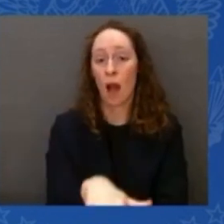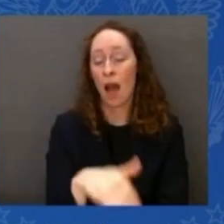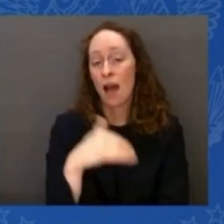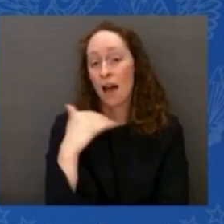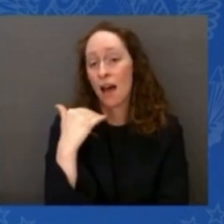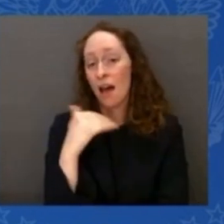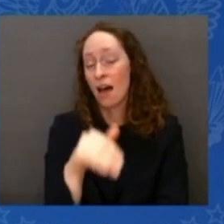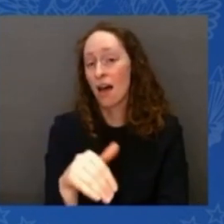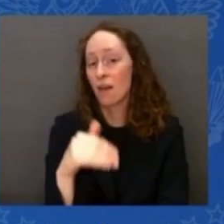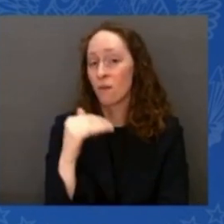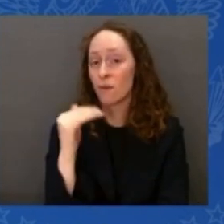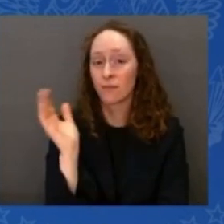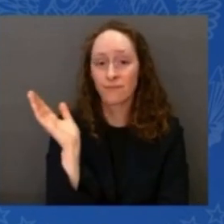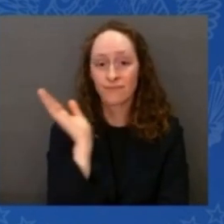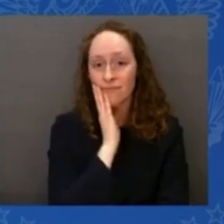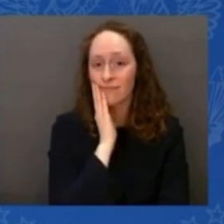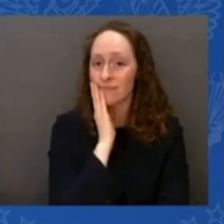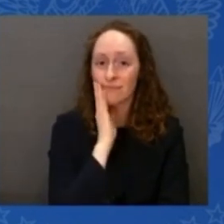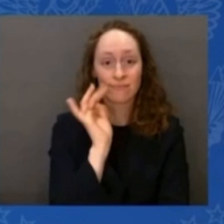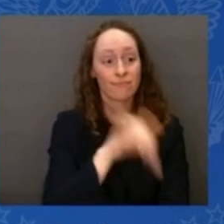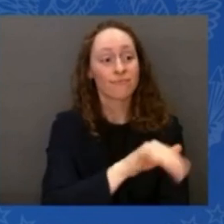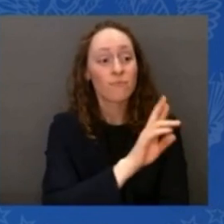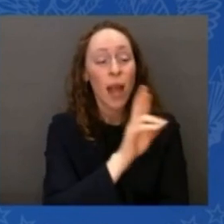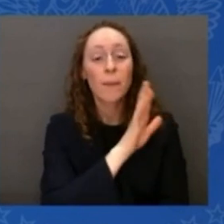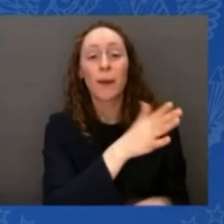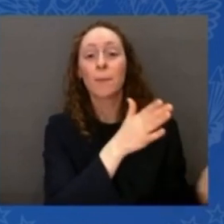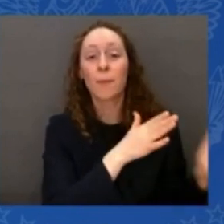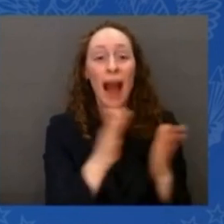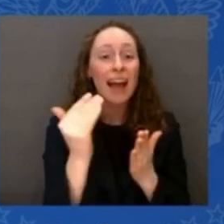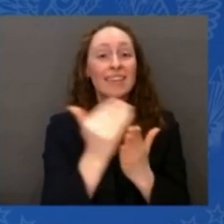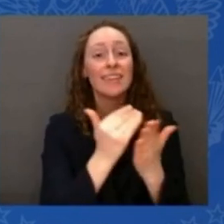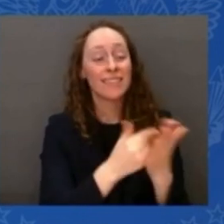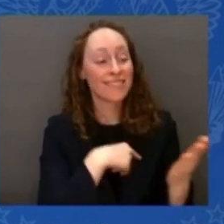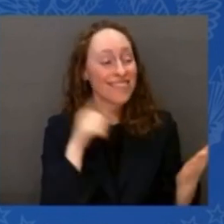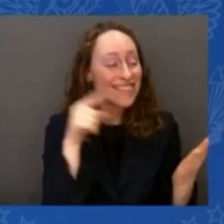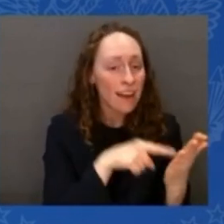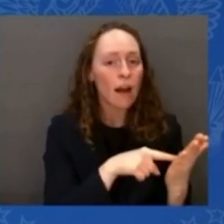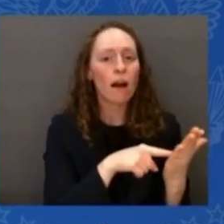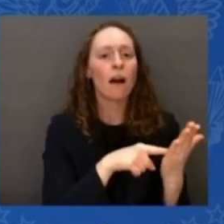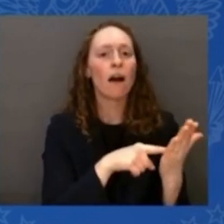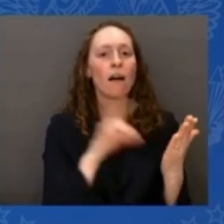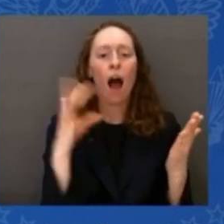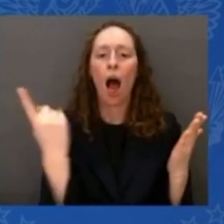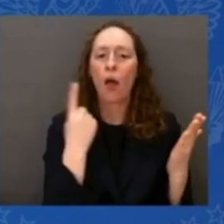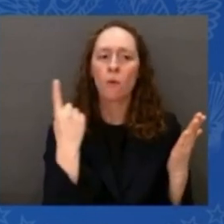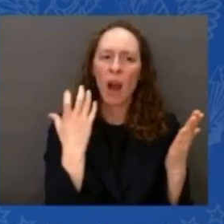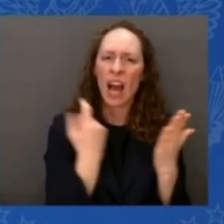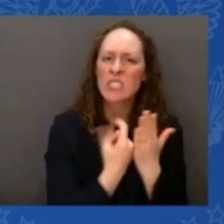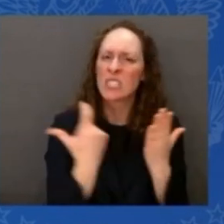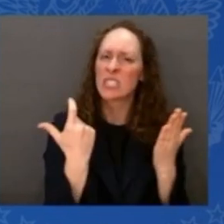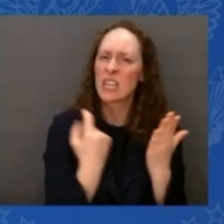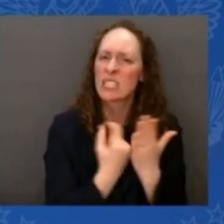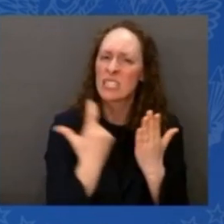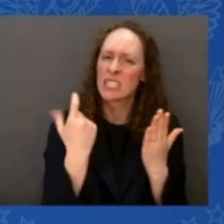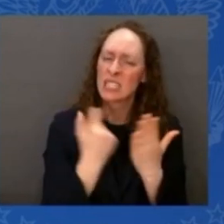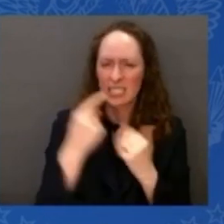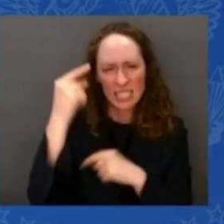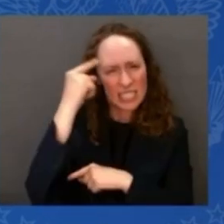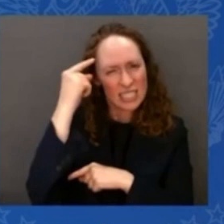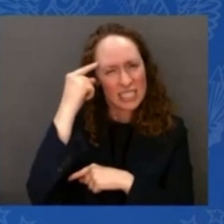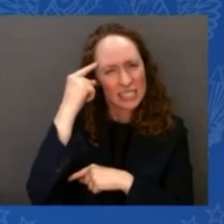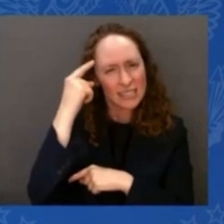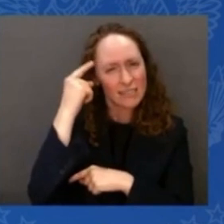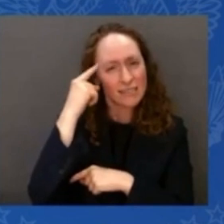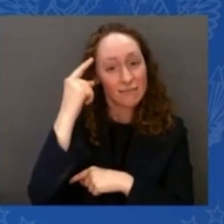passed, from the Trump administration budgets to congressional budgets to their budget plans for just this past year. So let's be clear